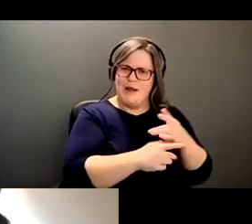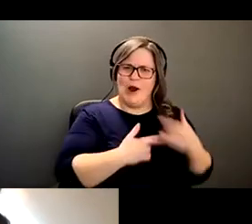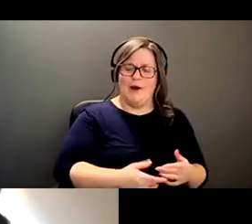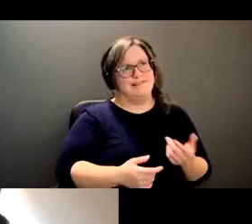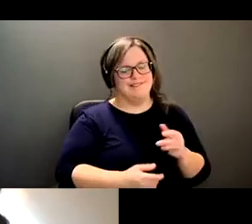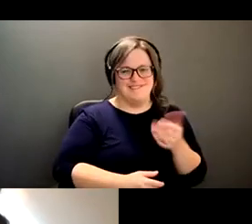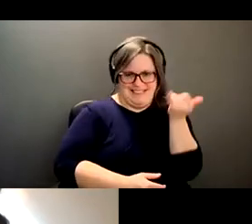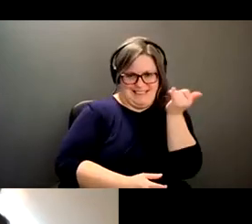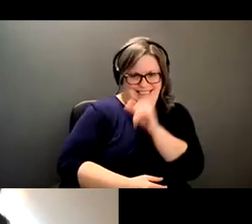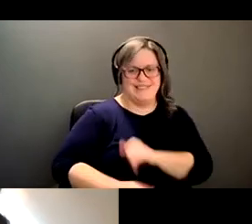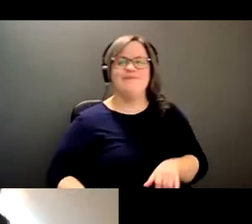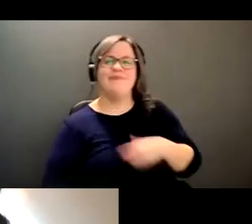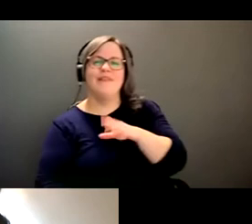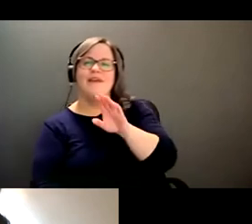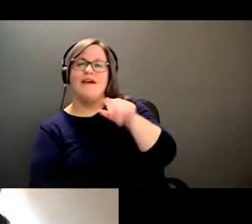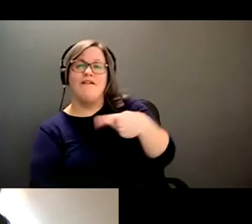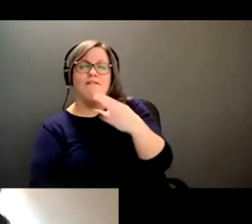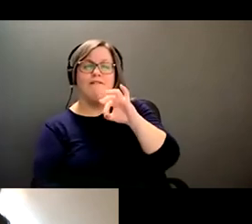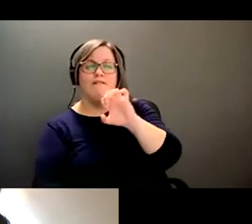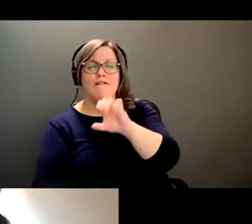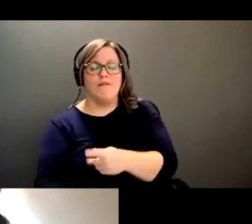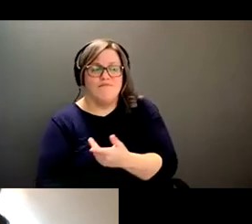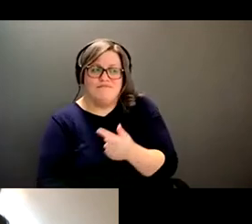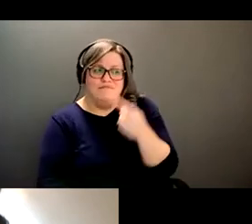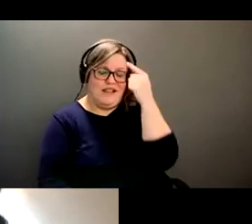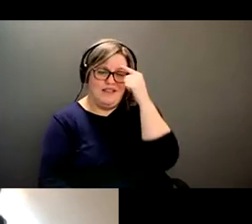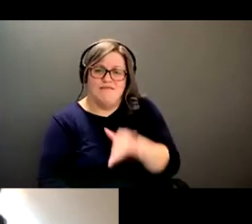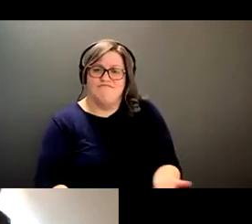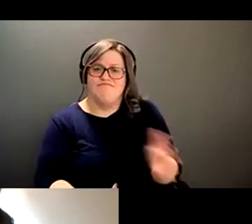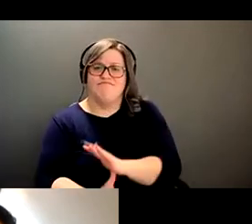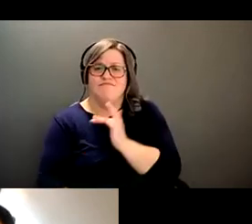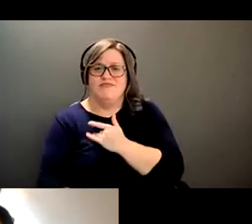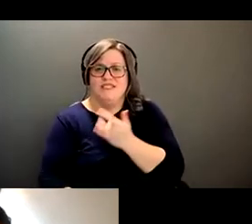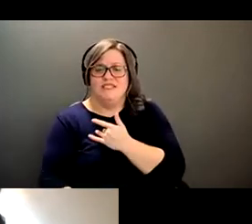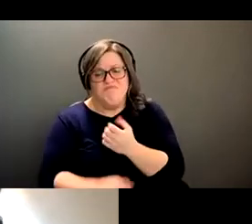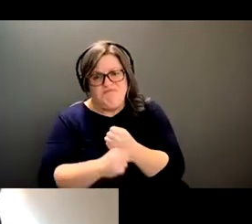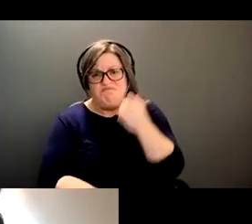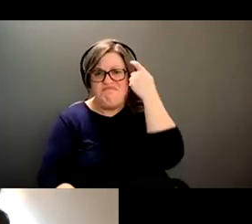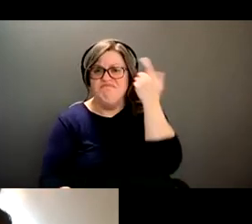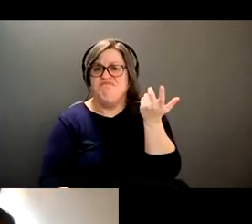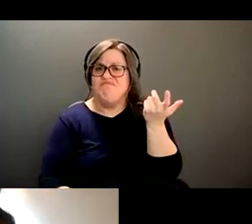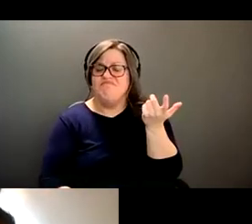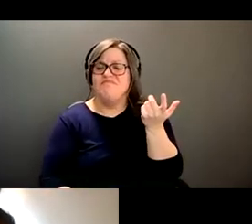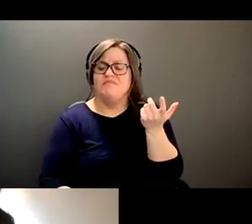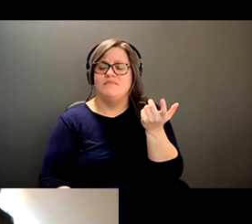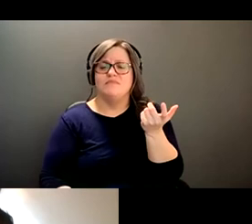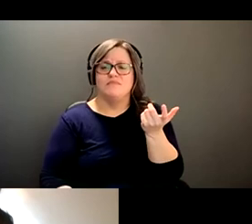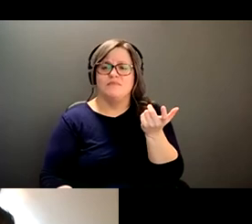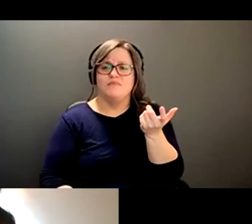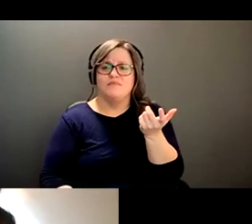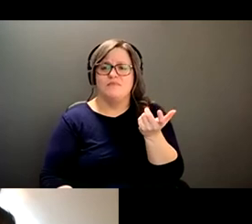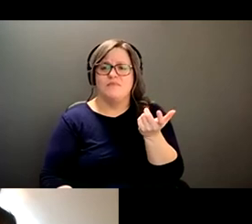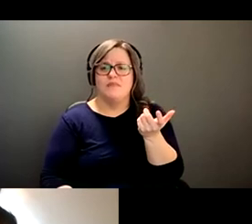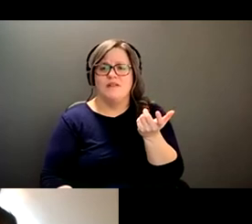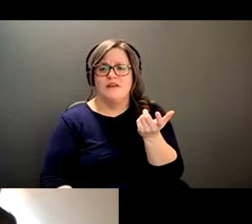that sort of like the sentiment of it all. Like it makes a lot of sense. Like we are, like I guess